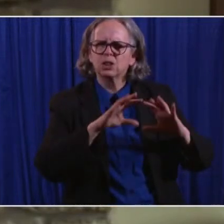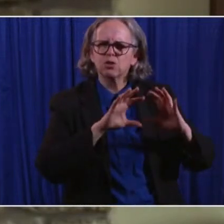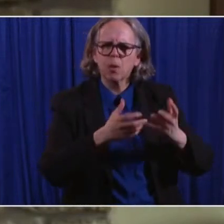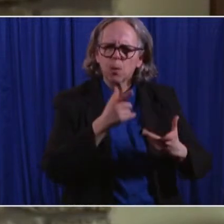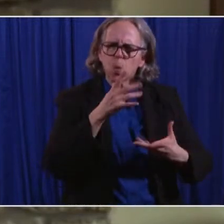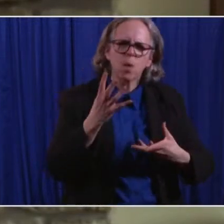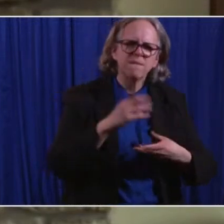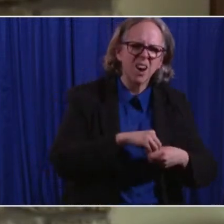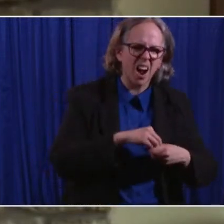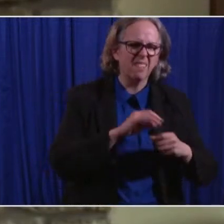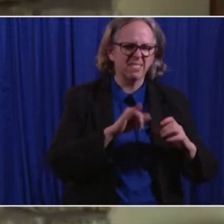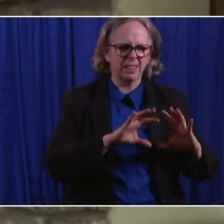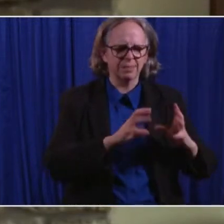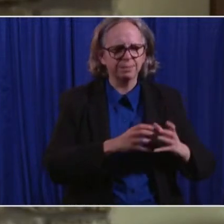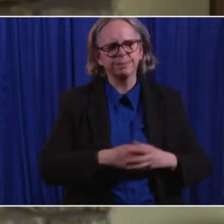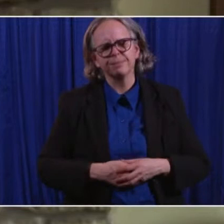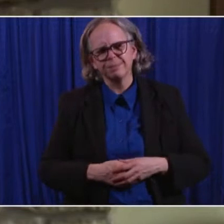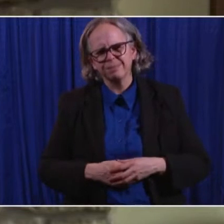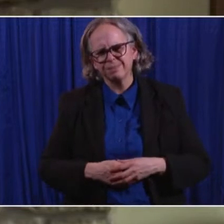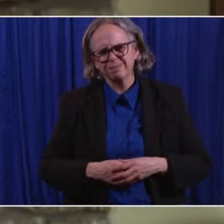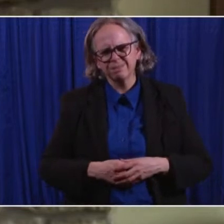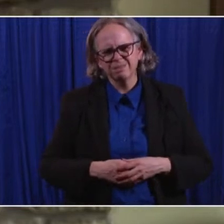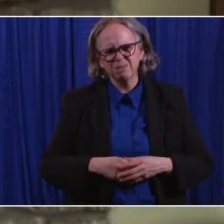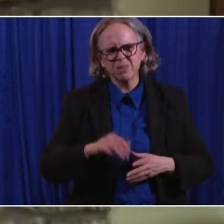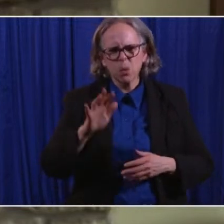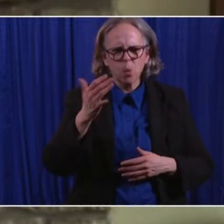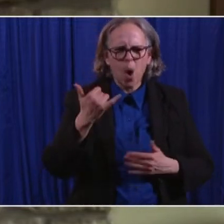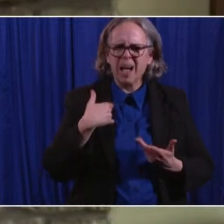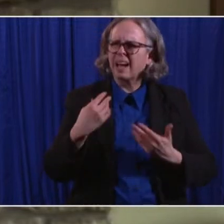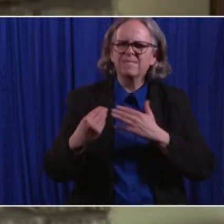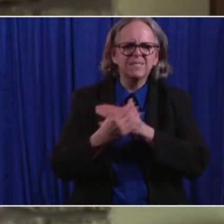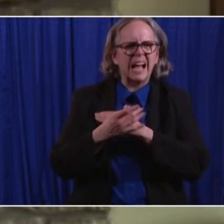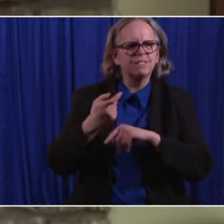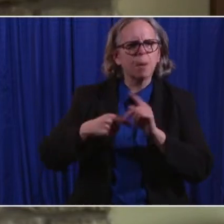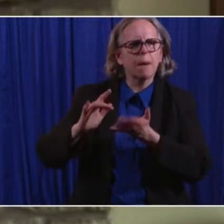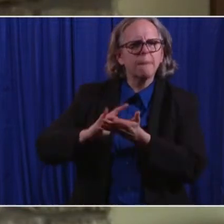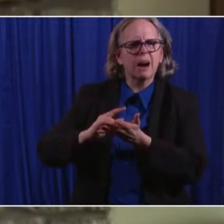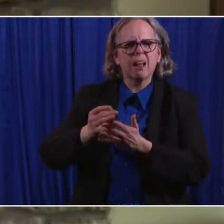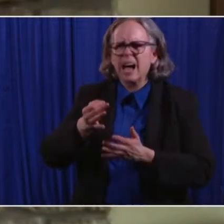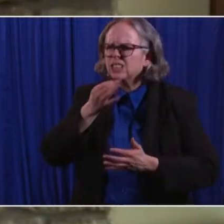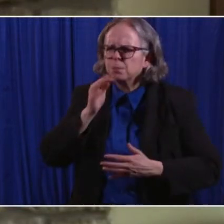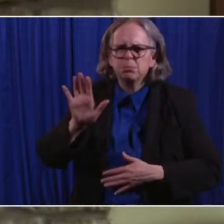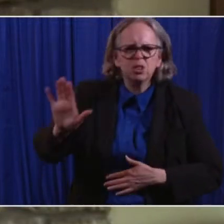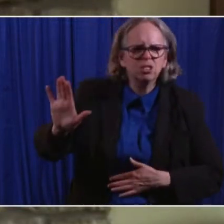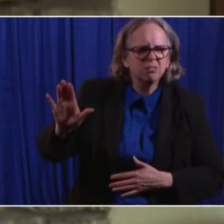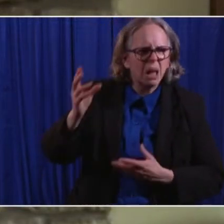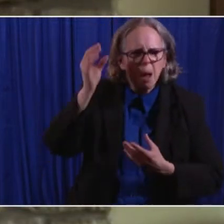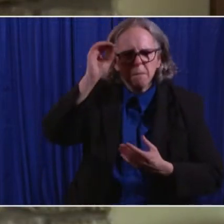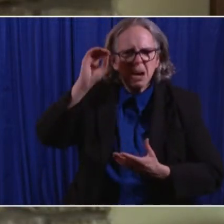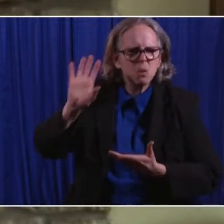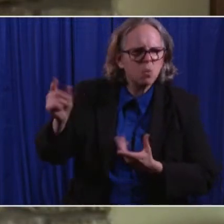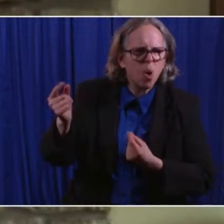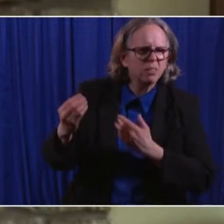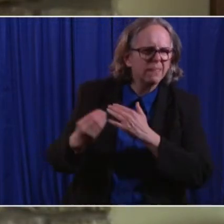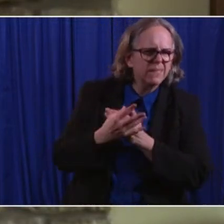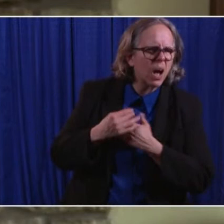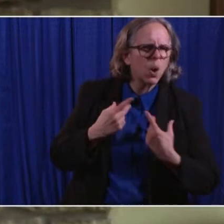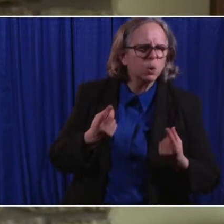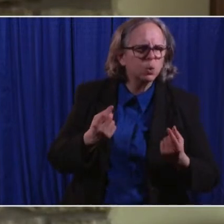we've tried to do all along is to figure out, how we can cut down on potential